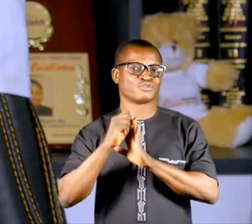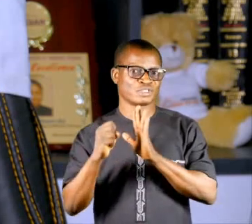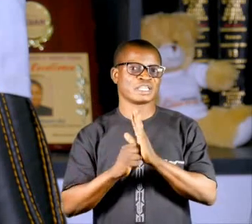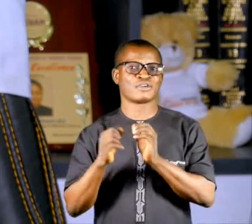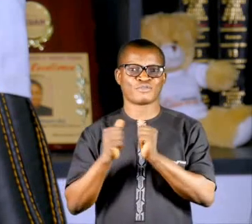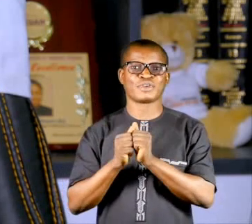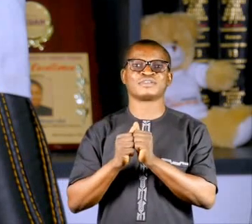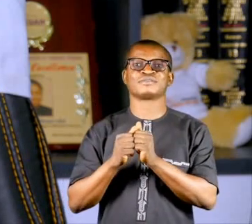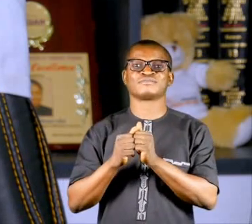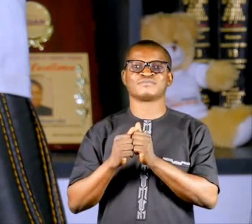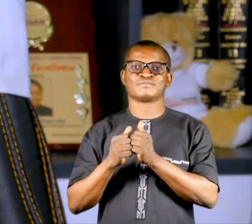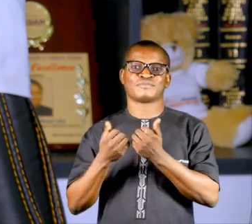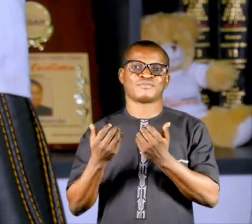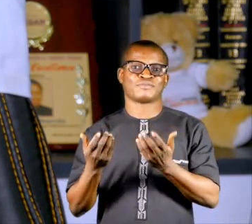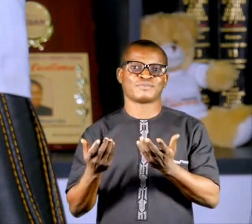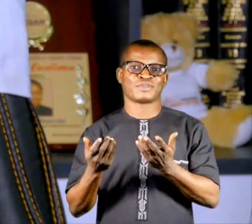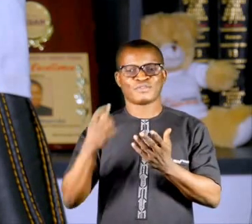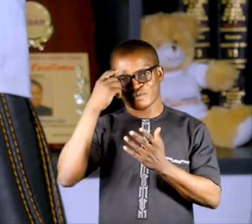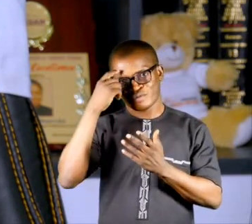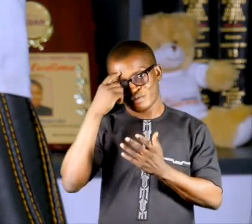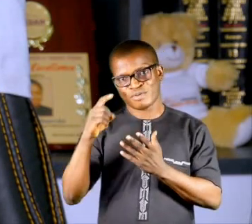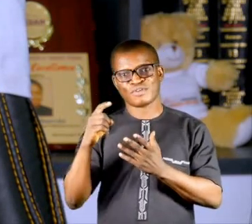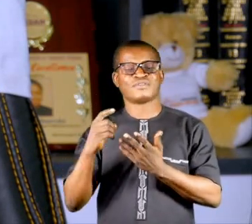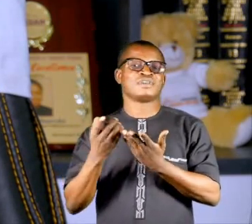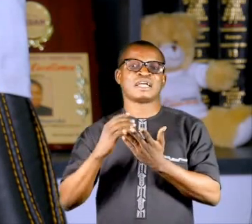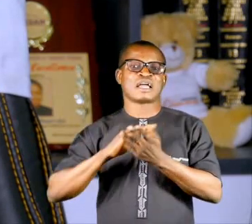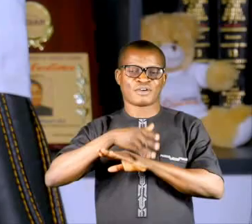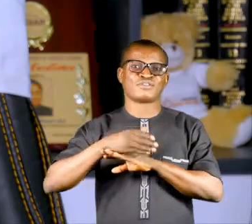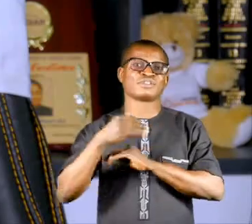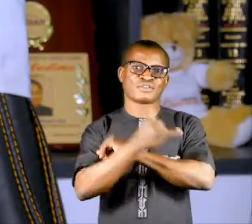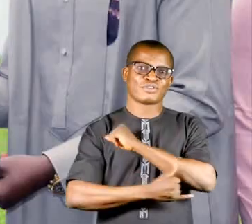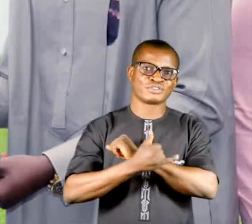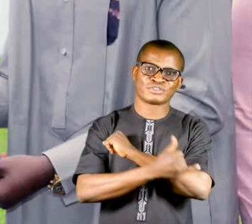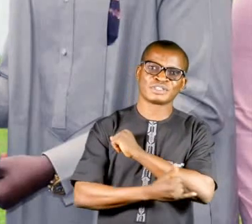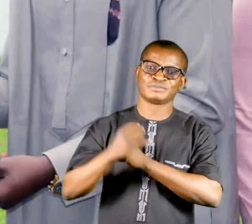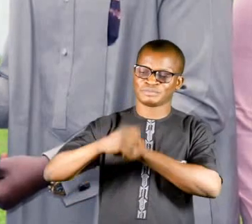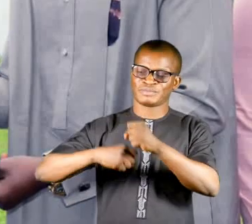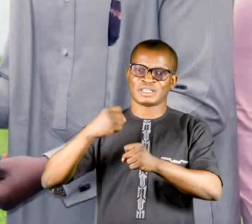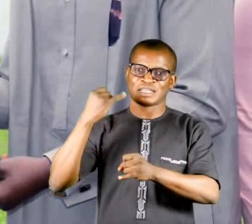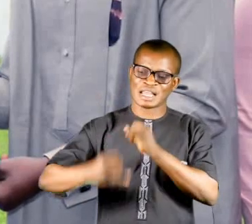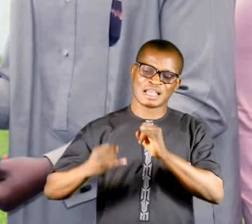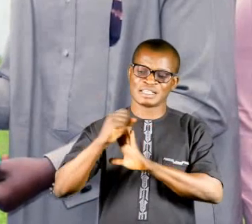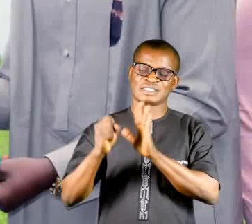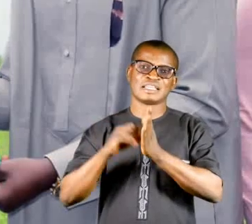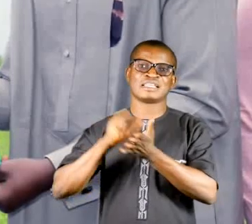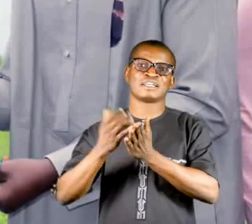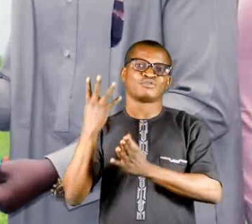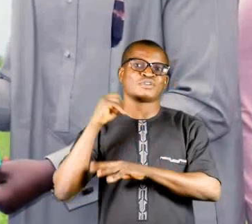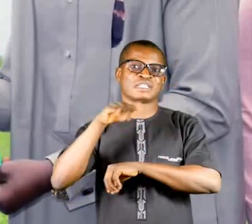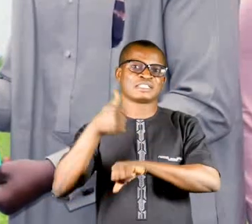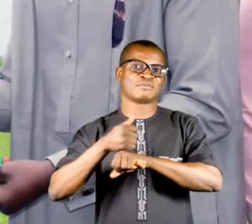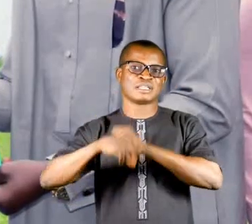22 states with state task forces across the country. The last state that